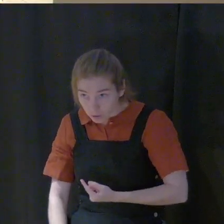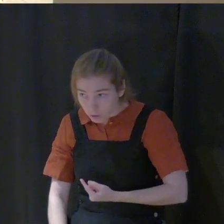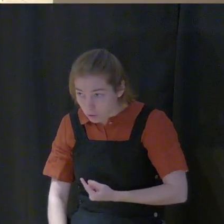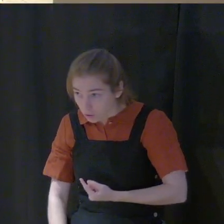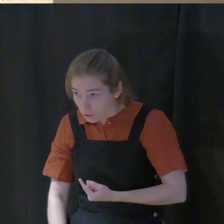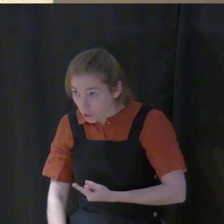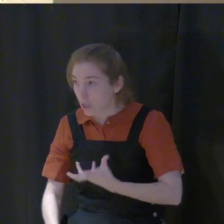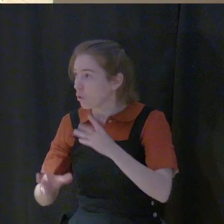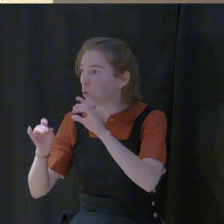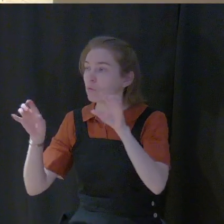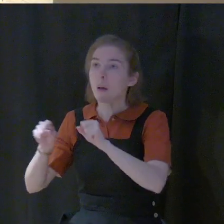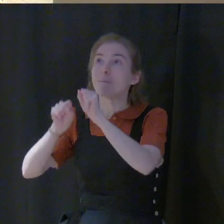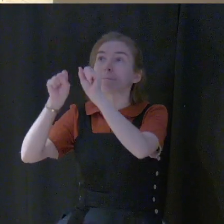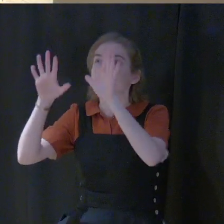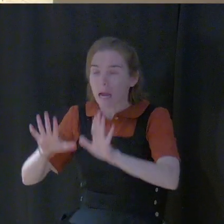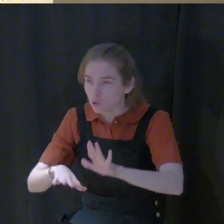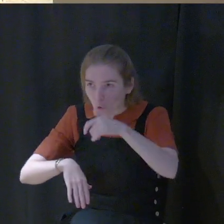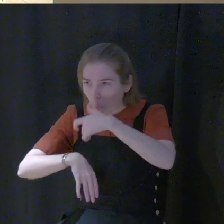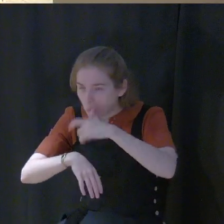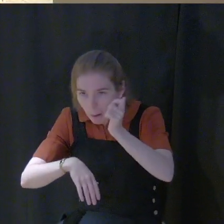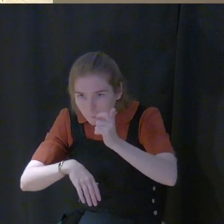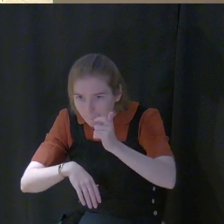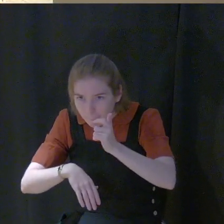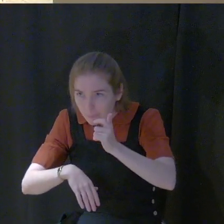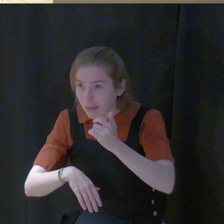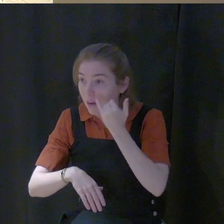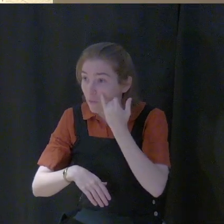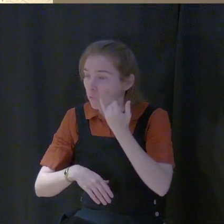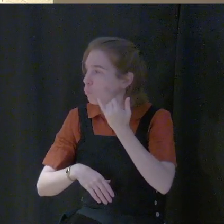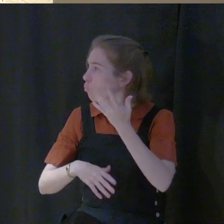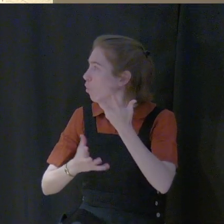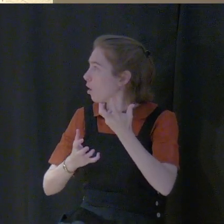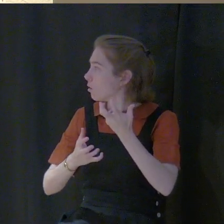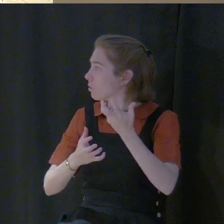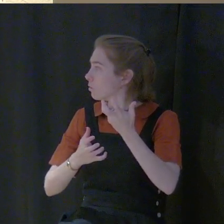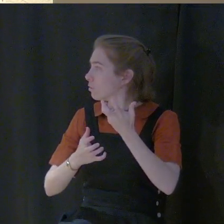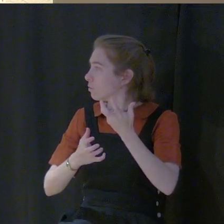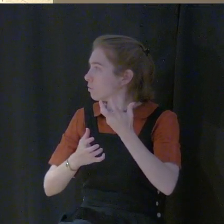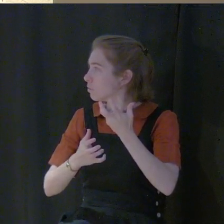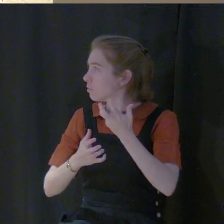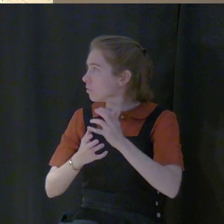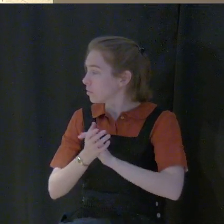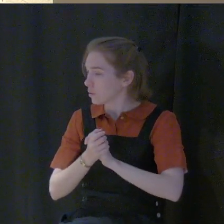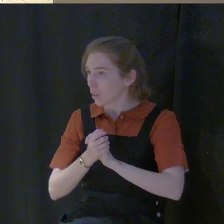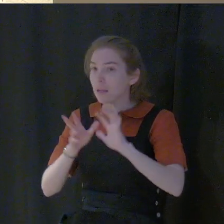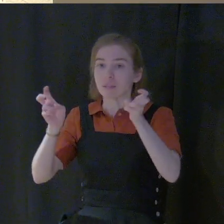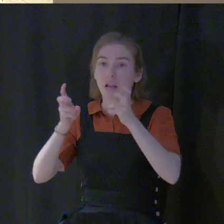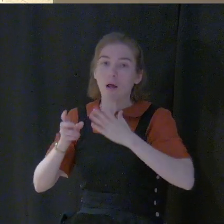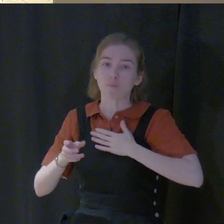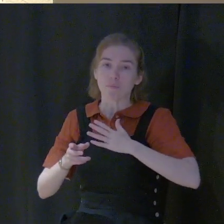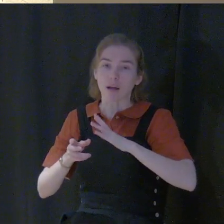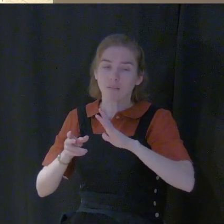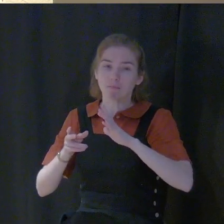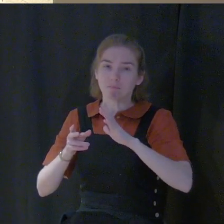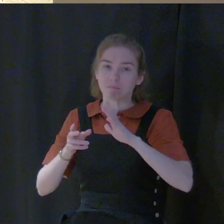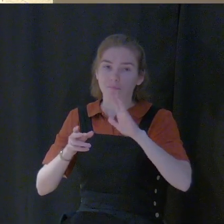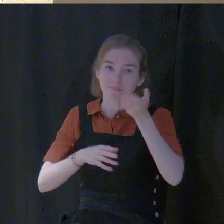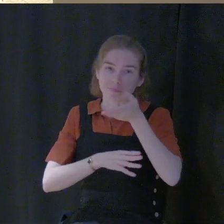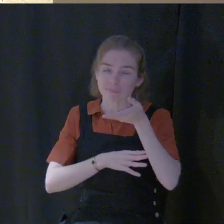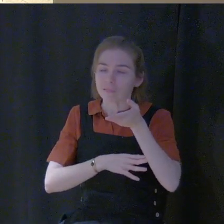There is no magical time. In fact, if you want to go back, the title of my sermon